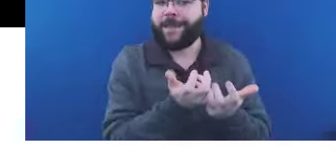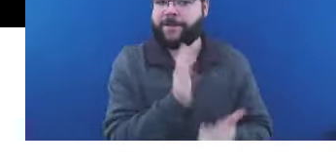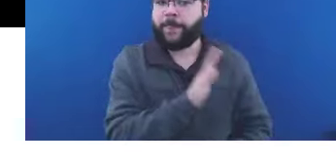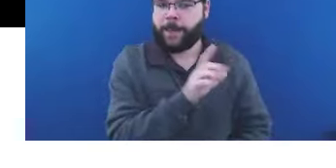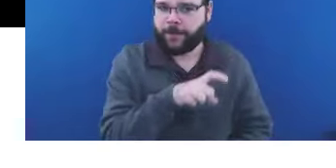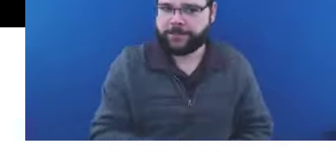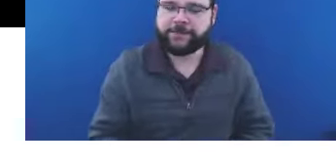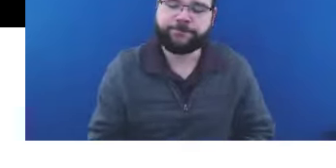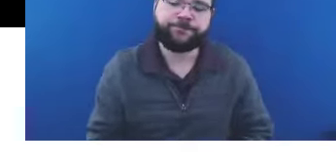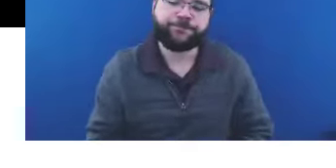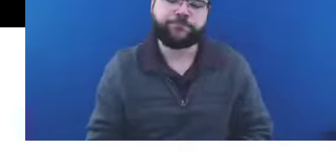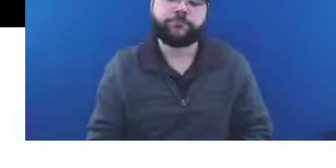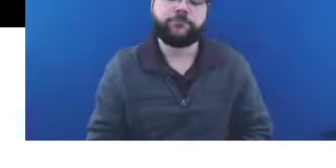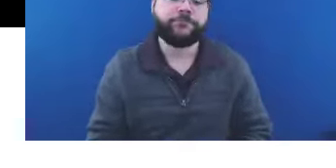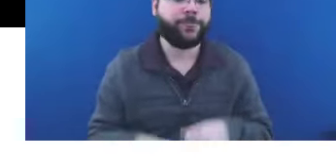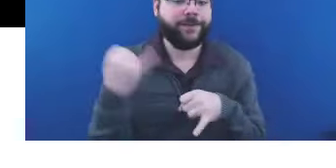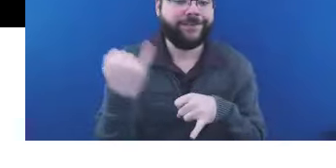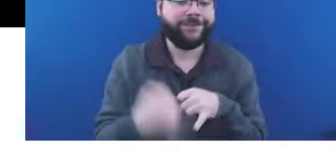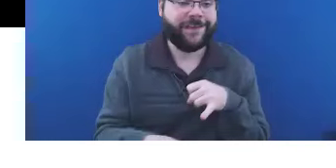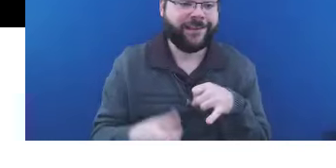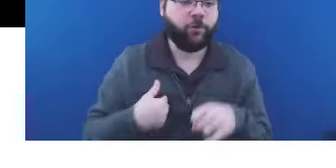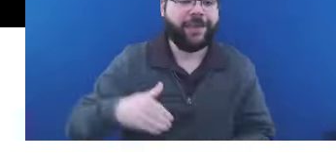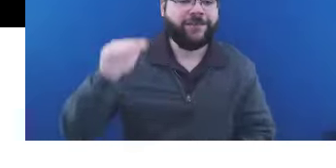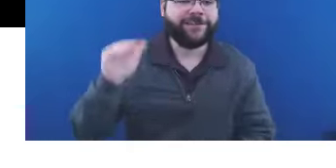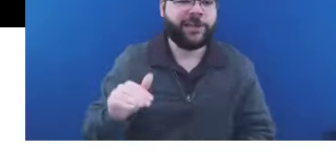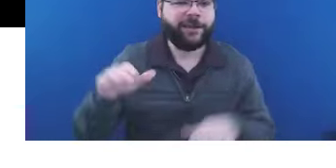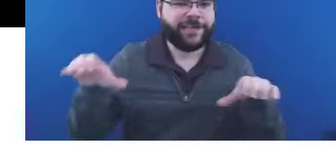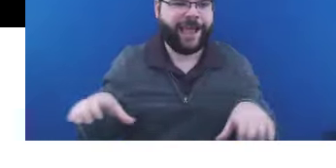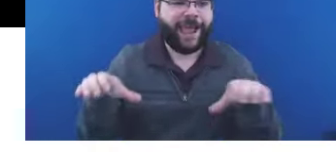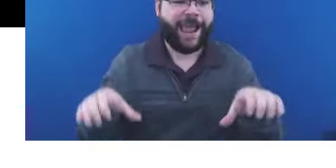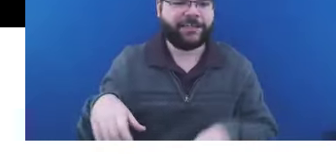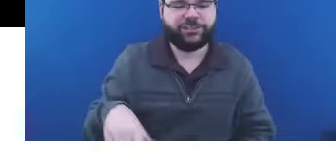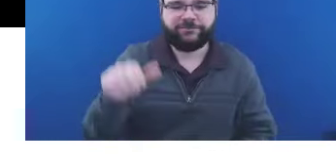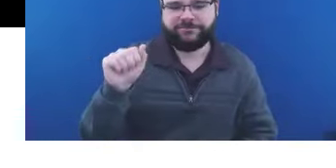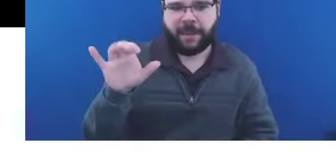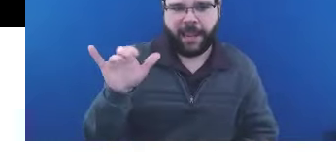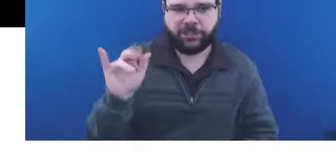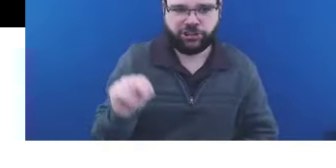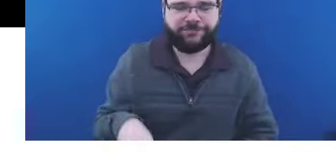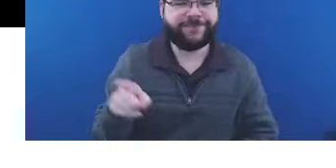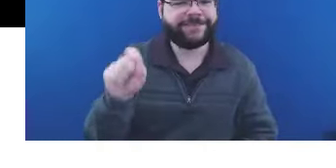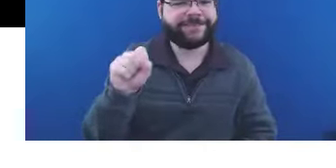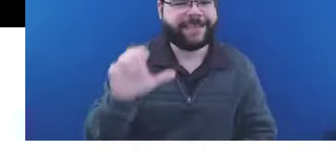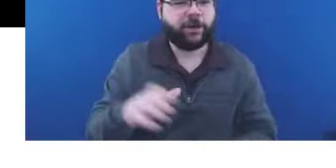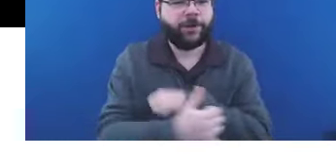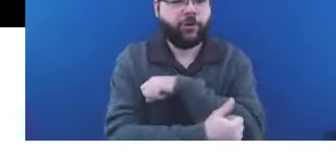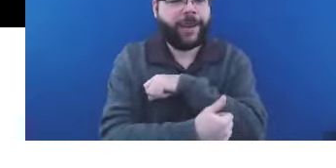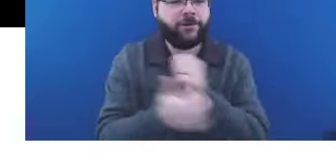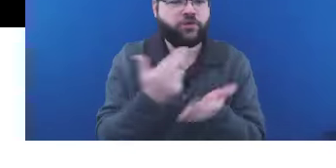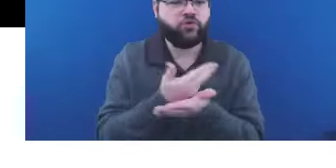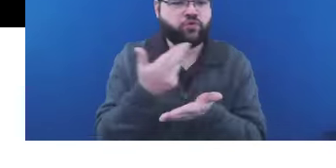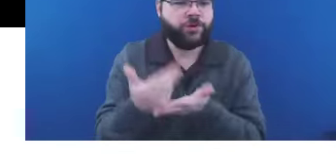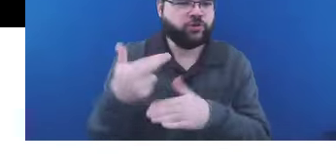needs. And then finally, we have Child Action. Child Action is Sacramento County's resource